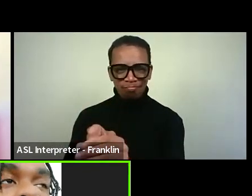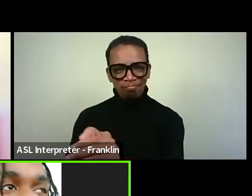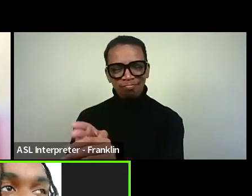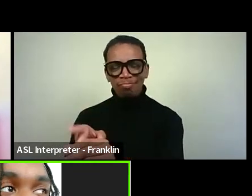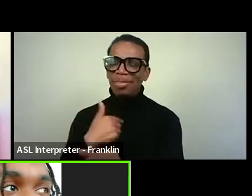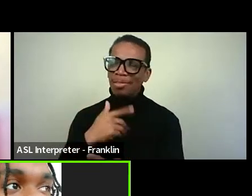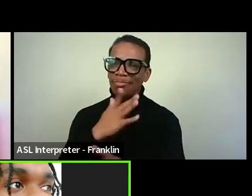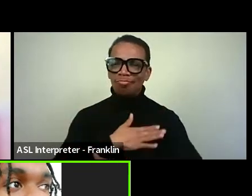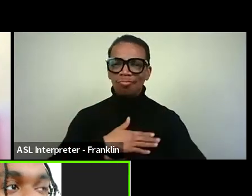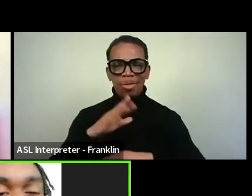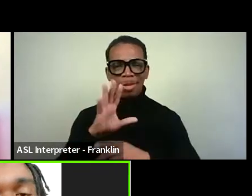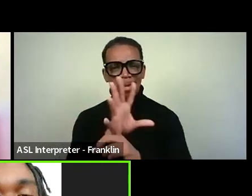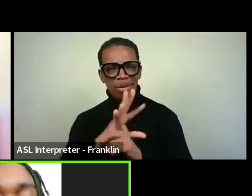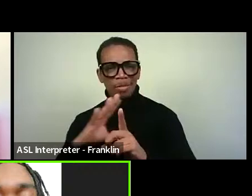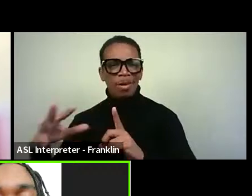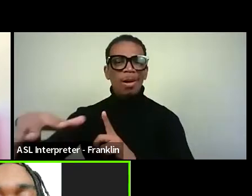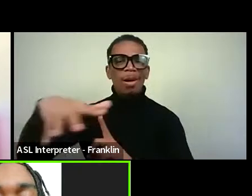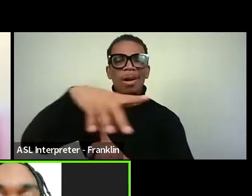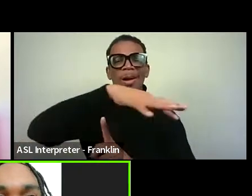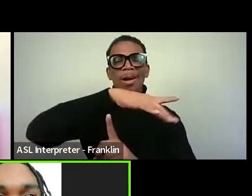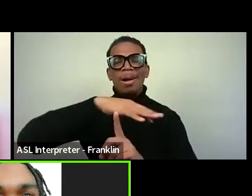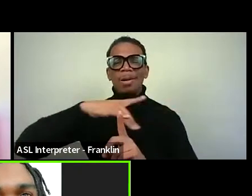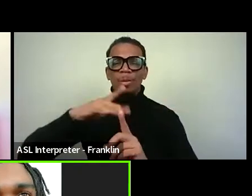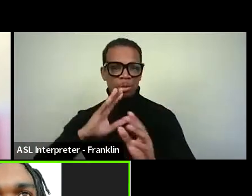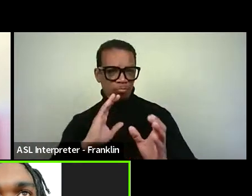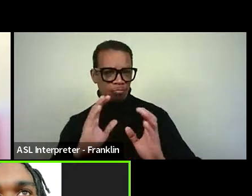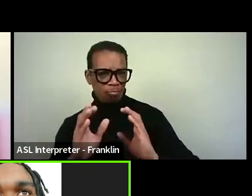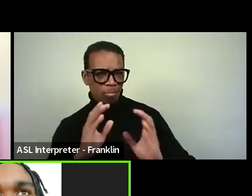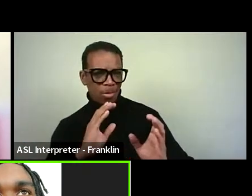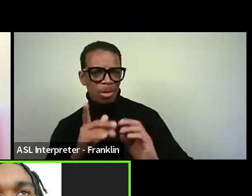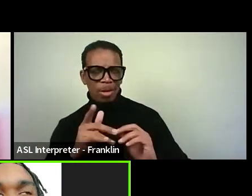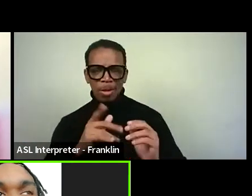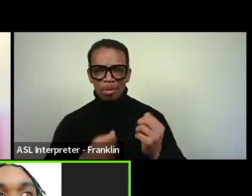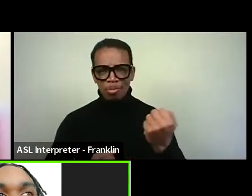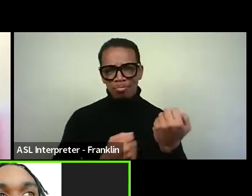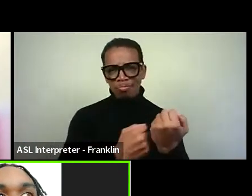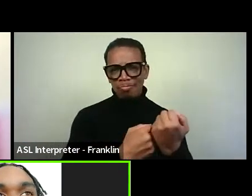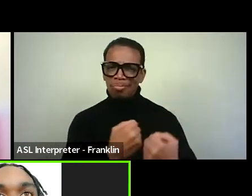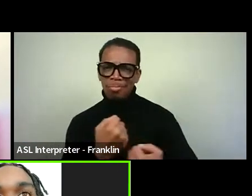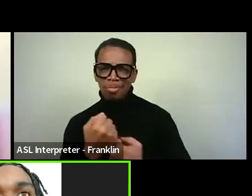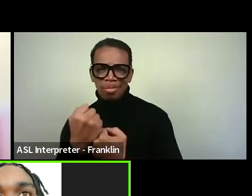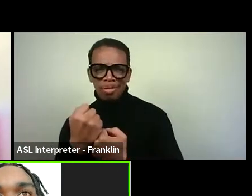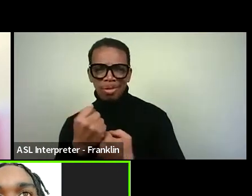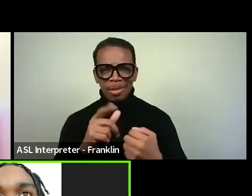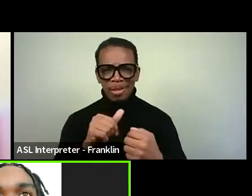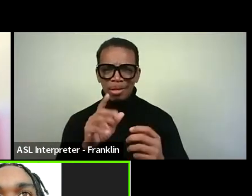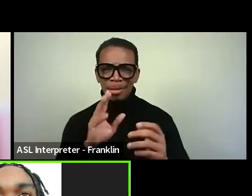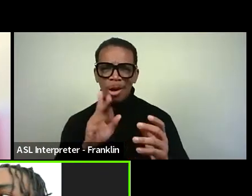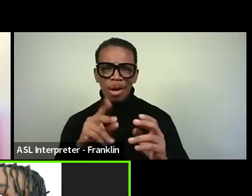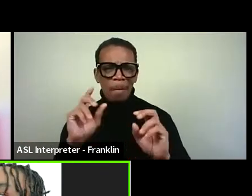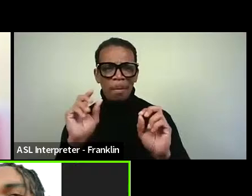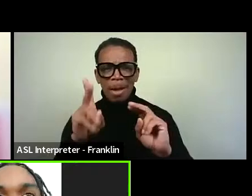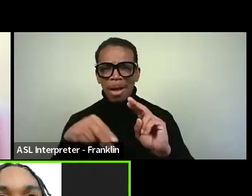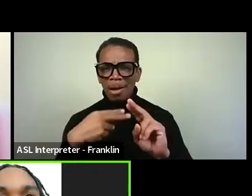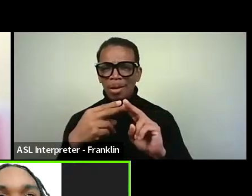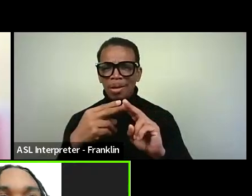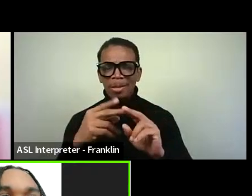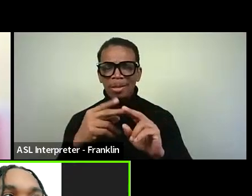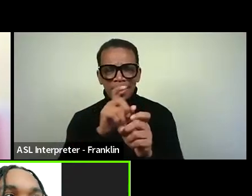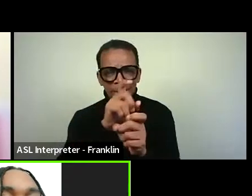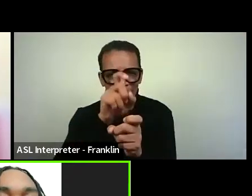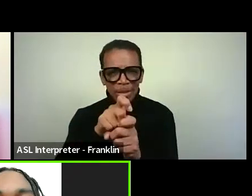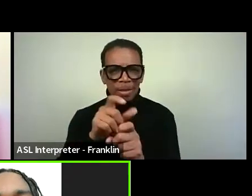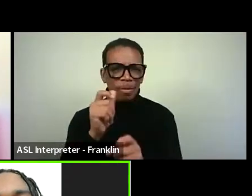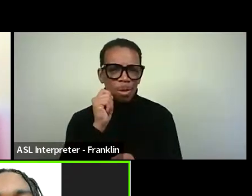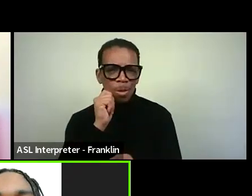environment where we always communicated, we had each other's back, we could talk about um, specific